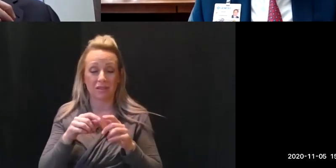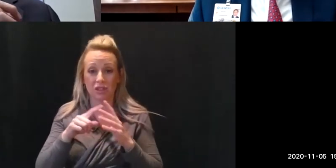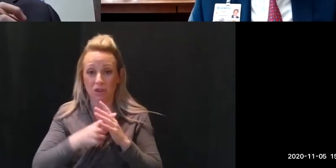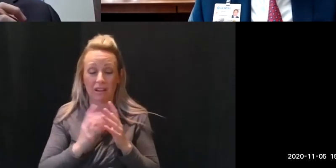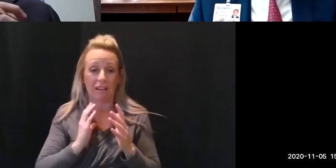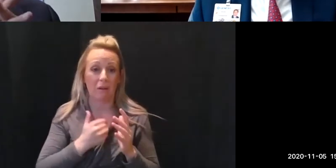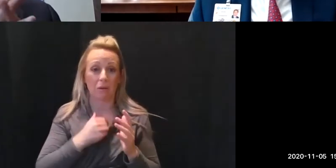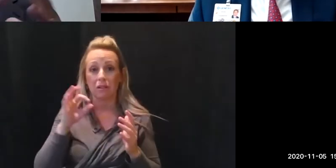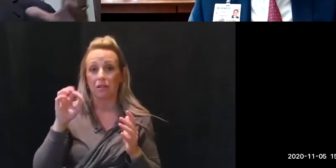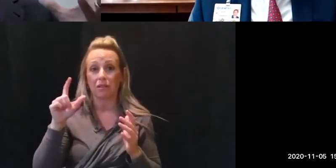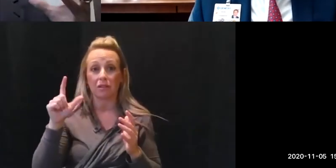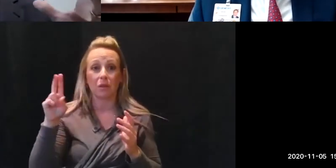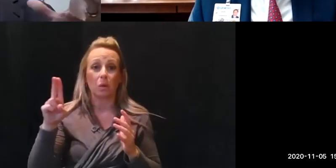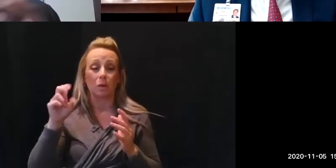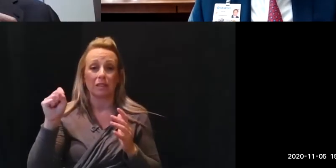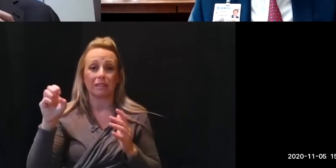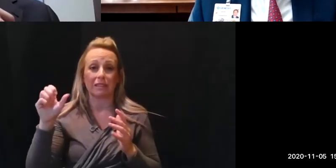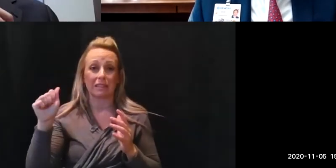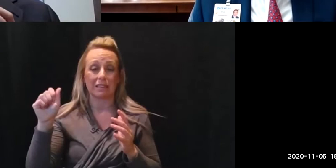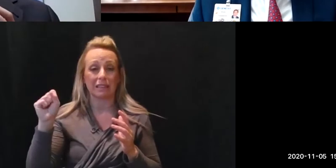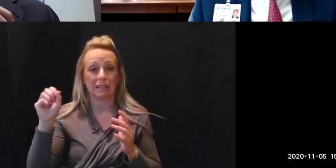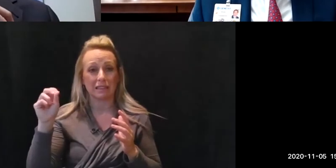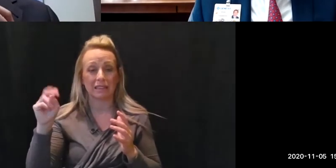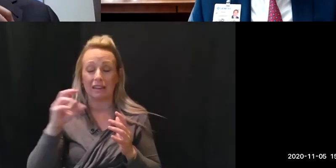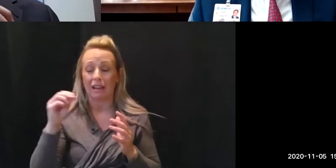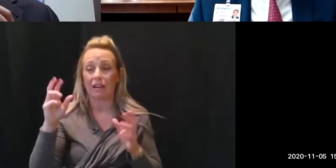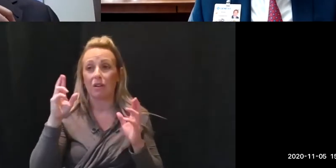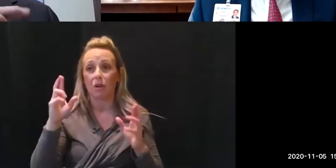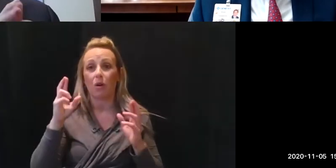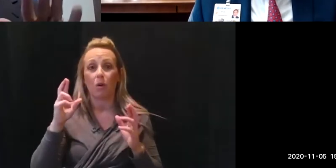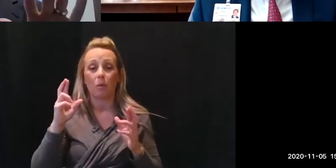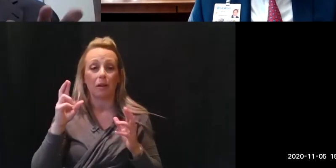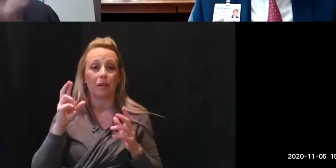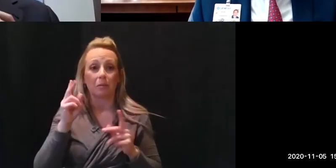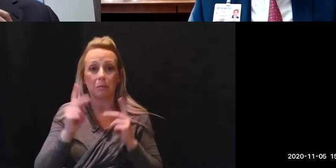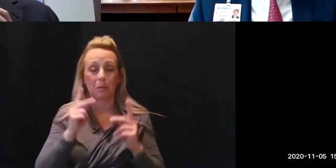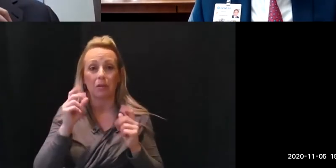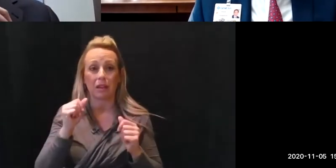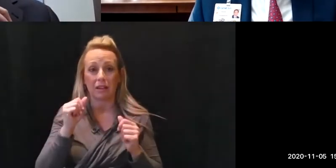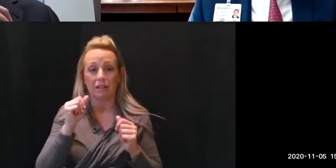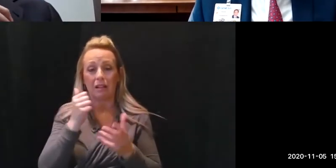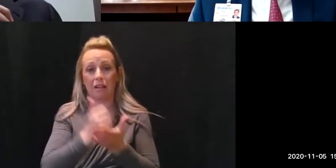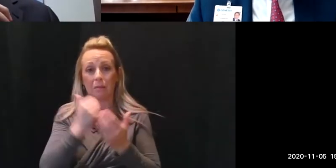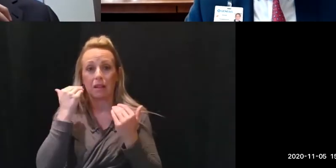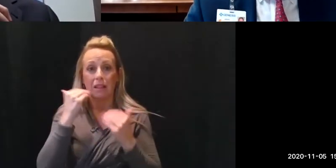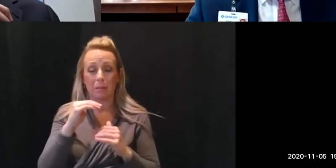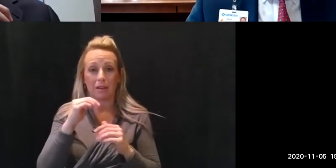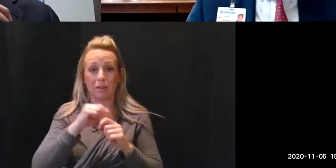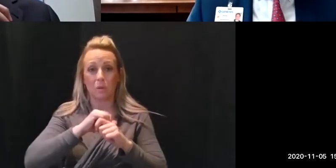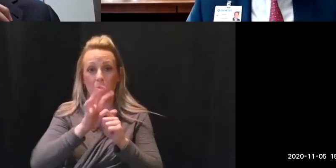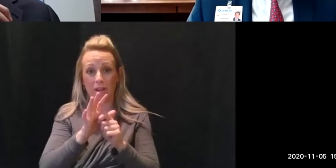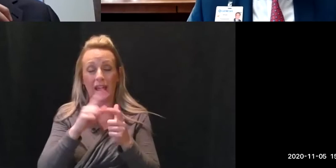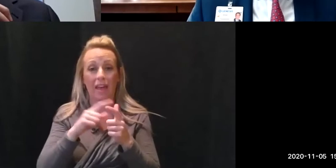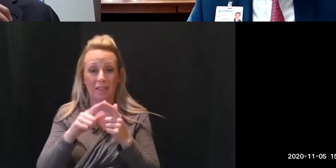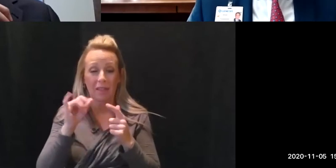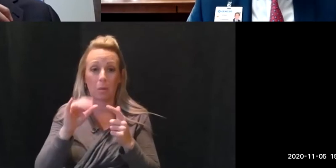season. We're really hoping that all of the mitigation efforts to help prevent COVID will help prevent the flu, but that's